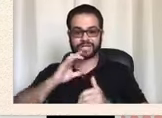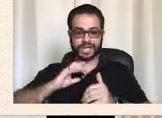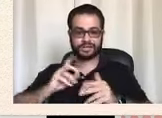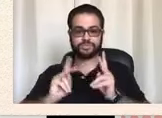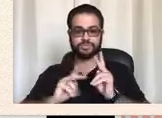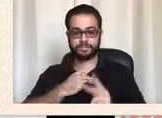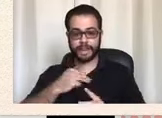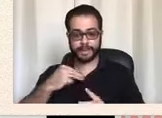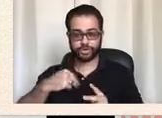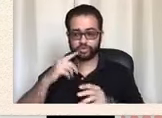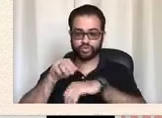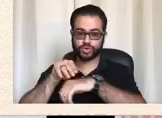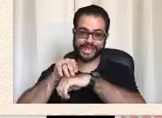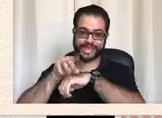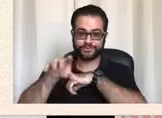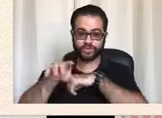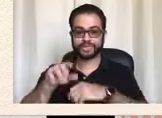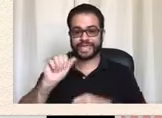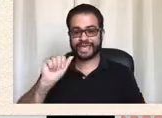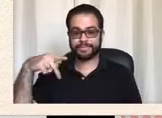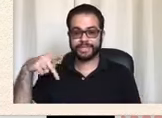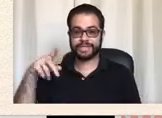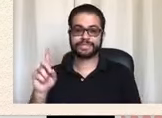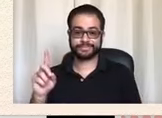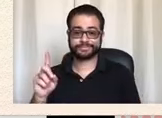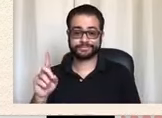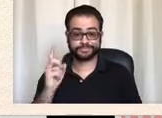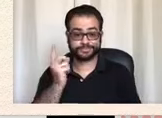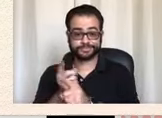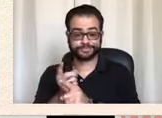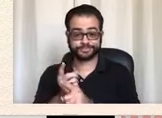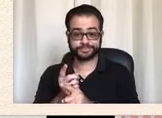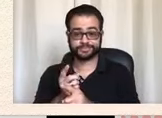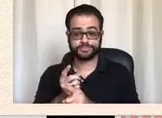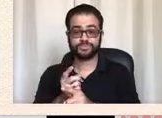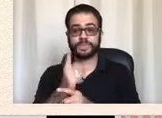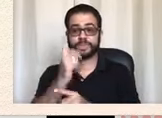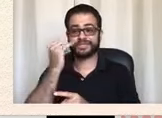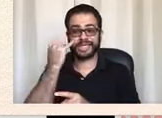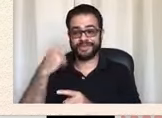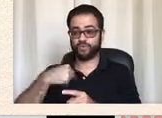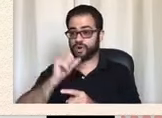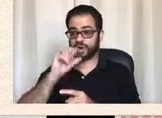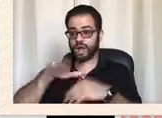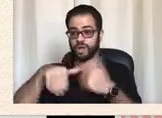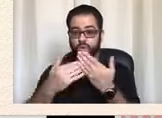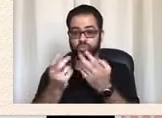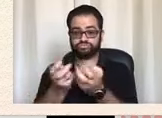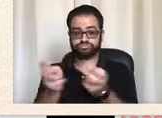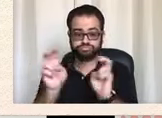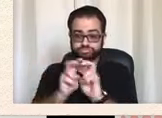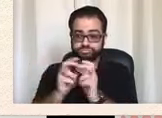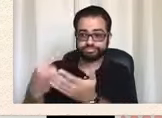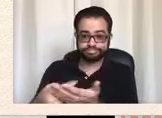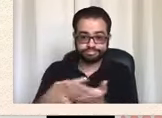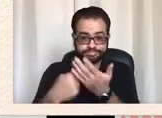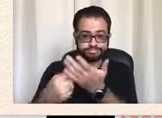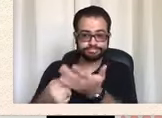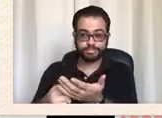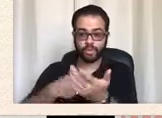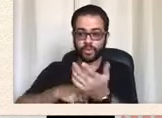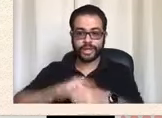the APD, right? Because if we're not sitting at the same table and having these conversations, we can't expect the outcomes to